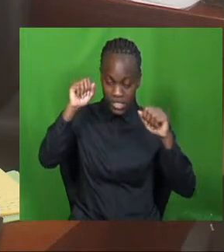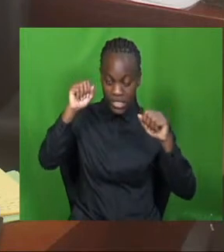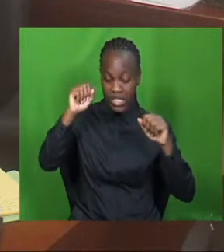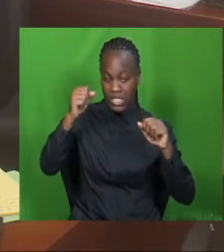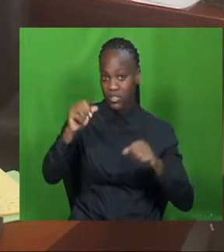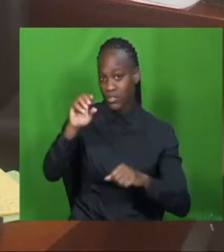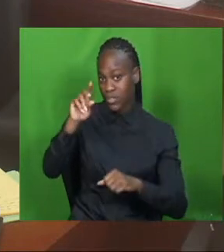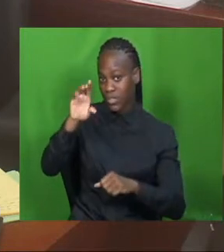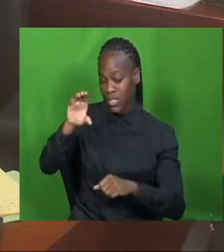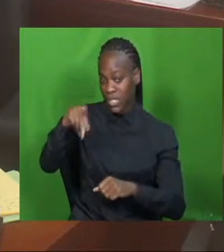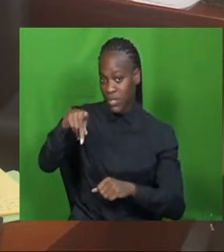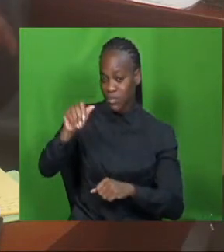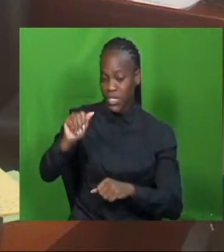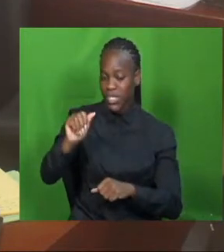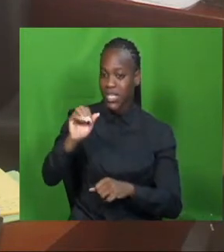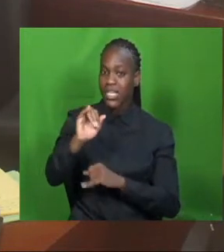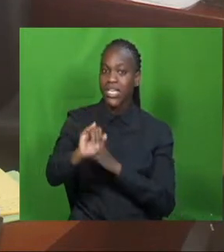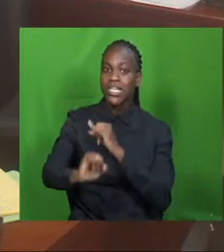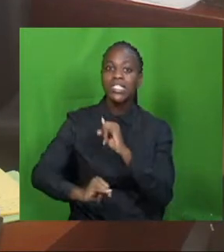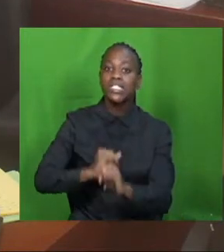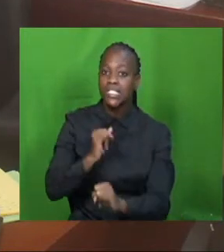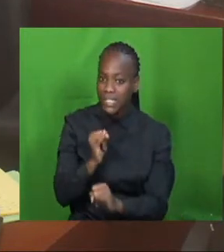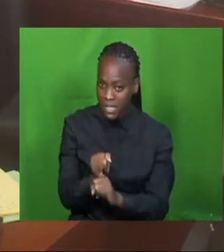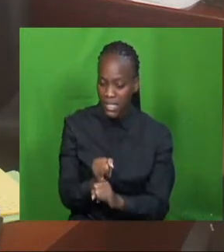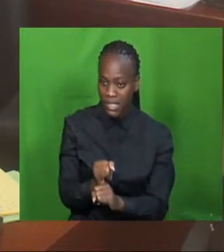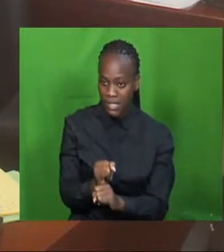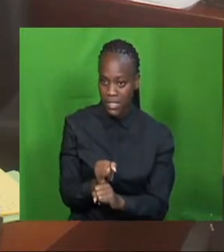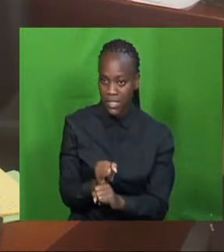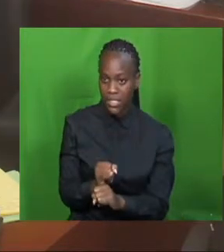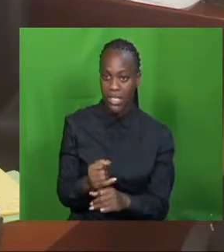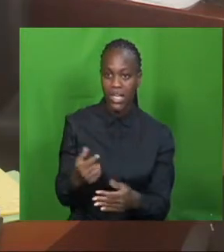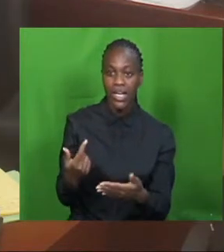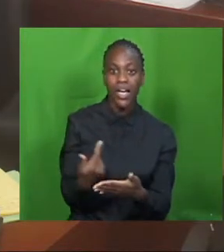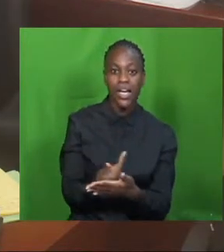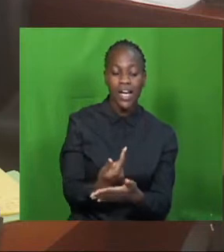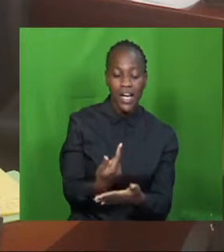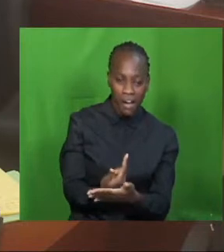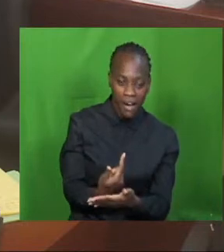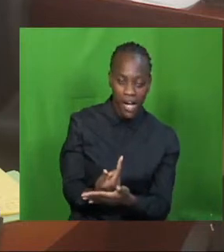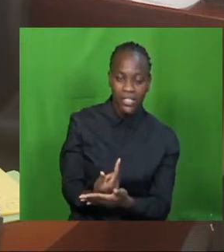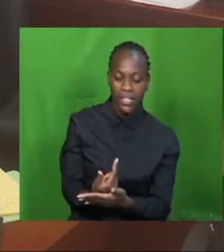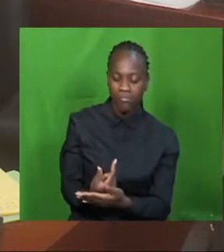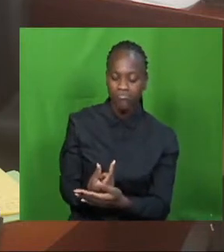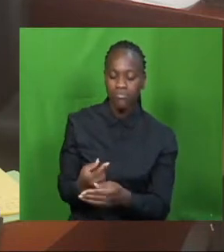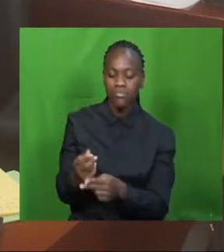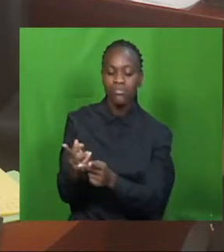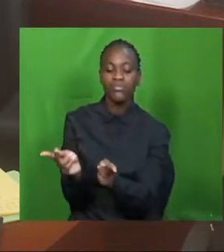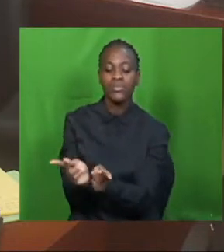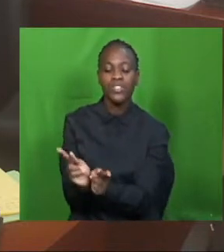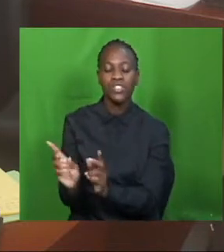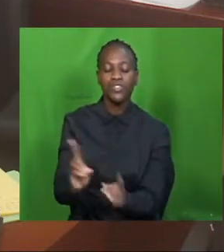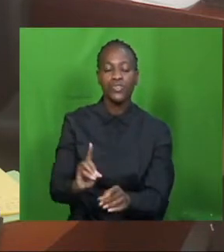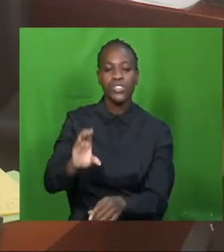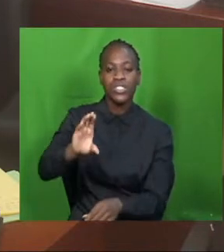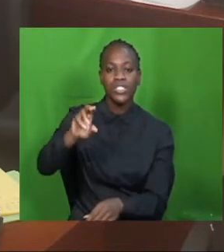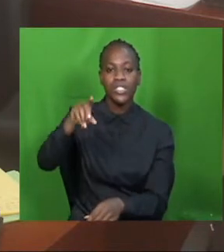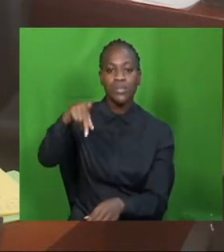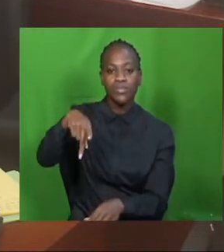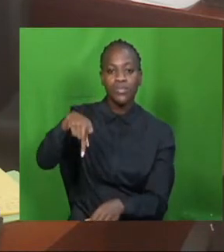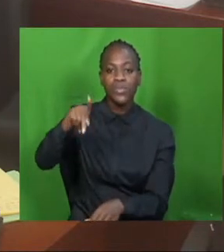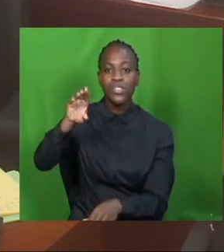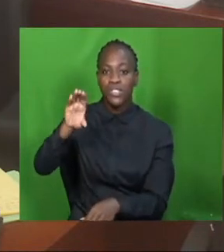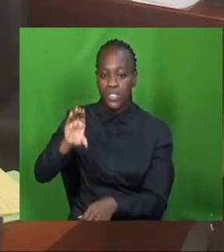CPA Africa region, they have been able to keep them safely for us.